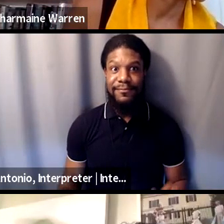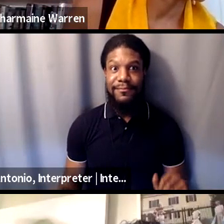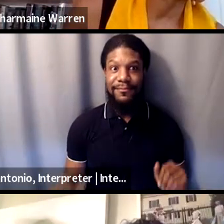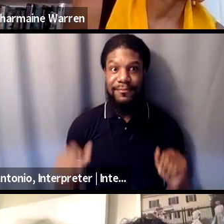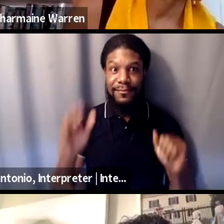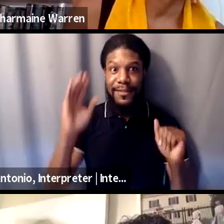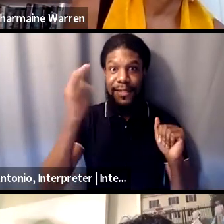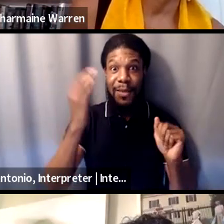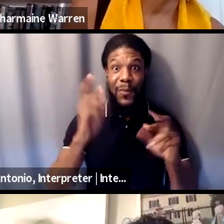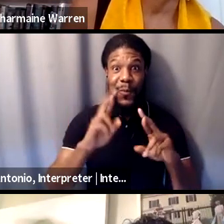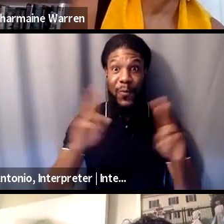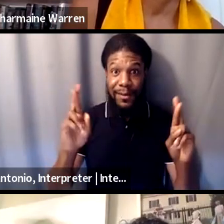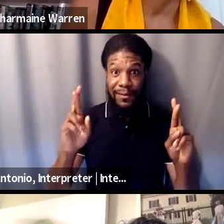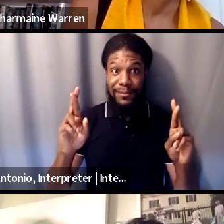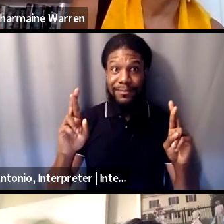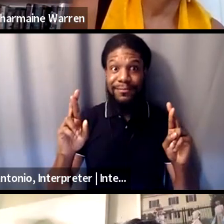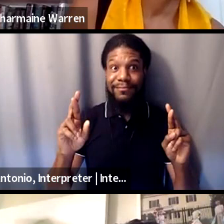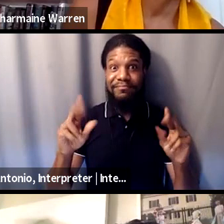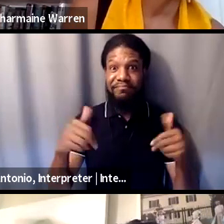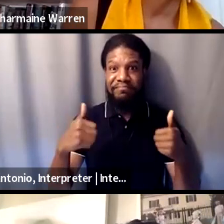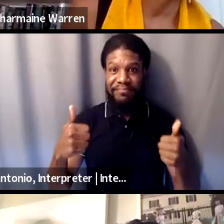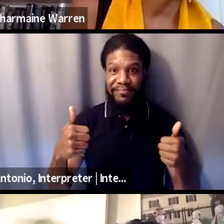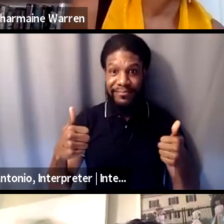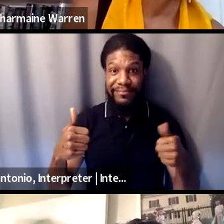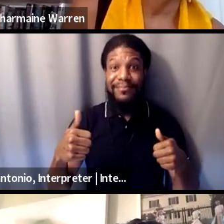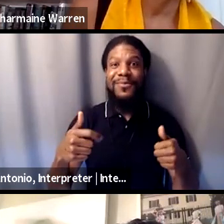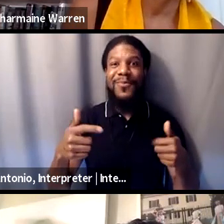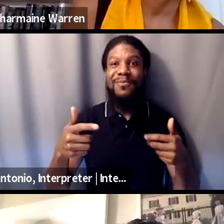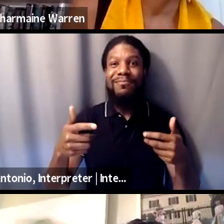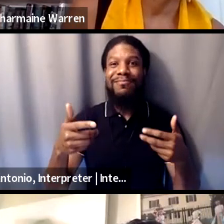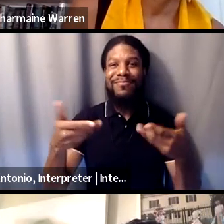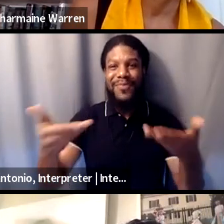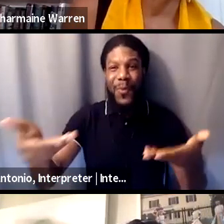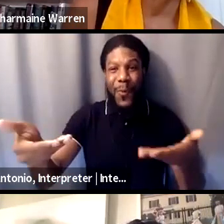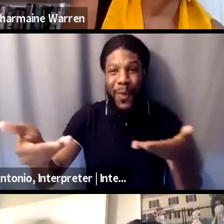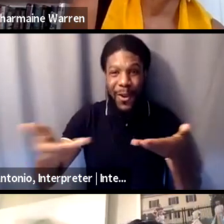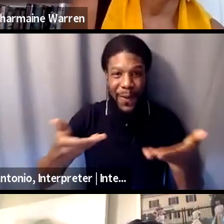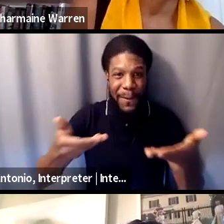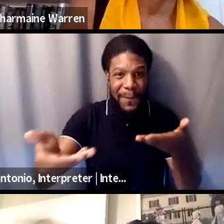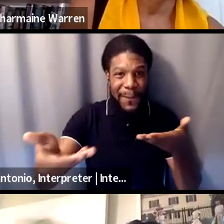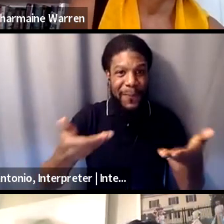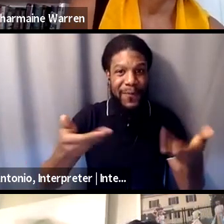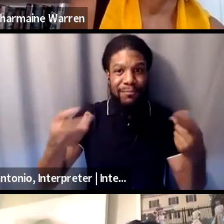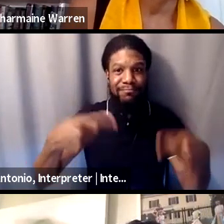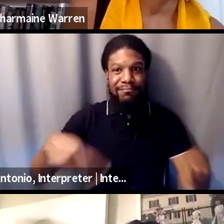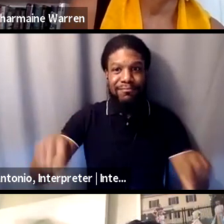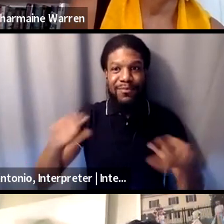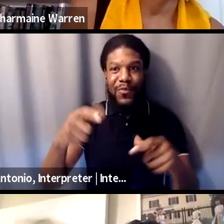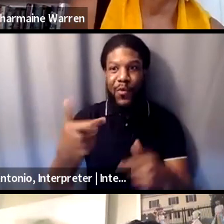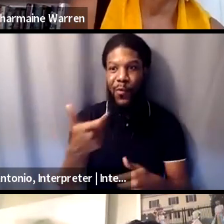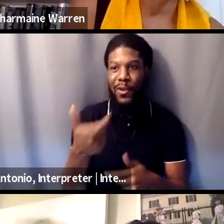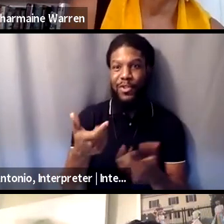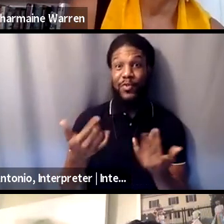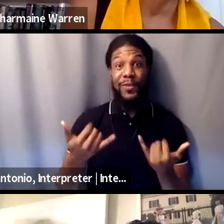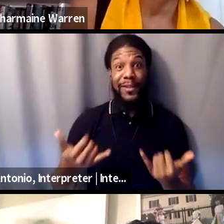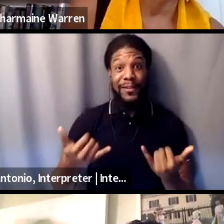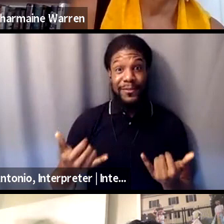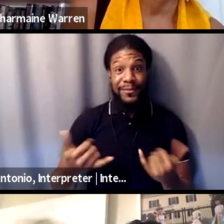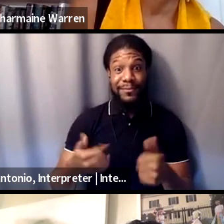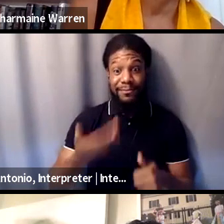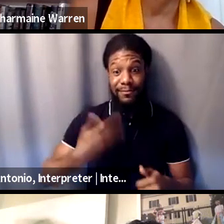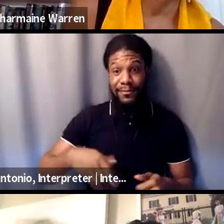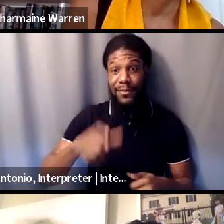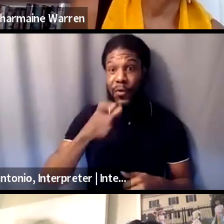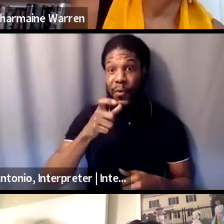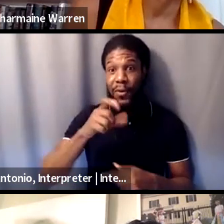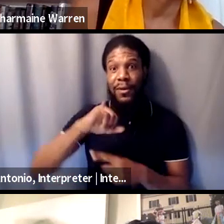This is great. This is a learning curve. Welcome everyone who is watching at this time. My name is Juan